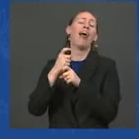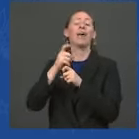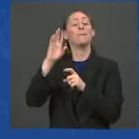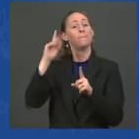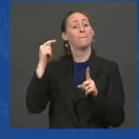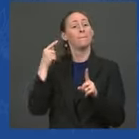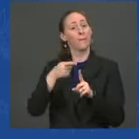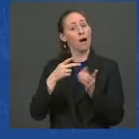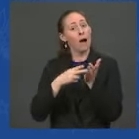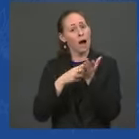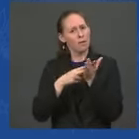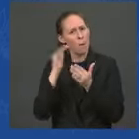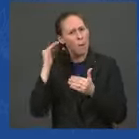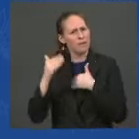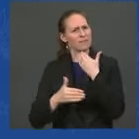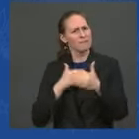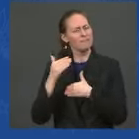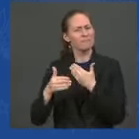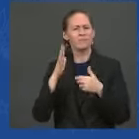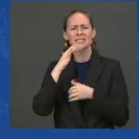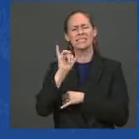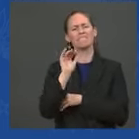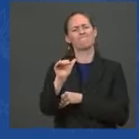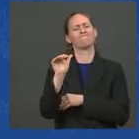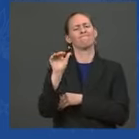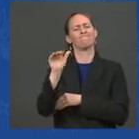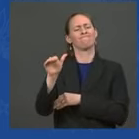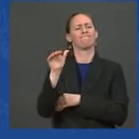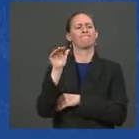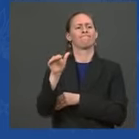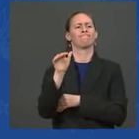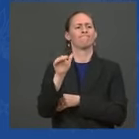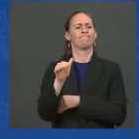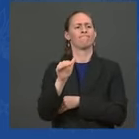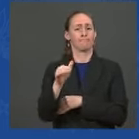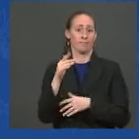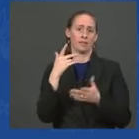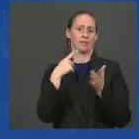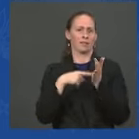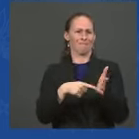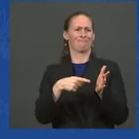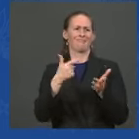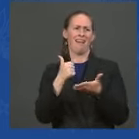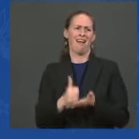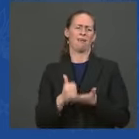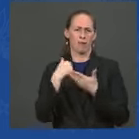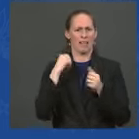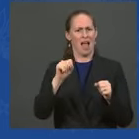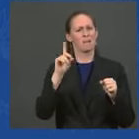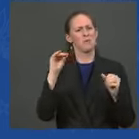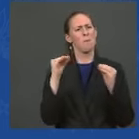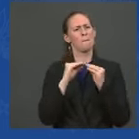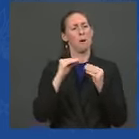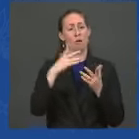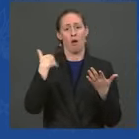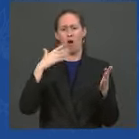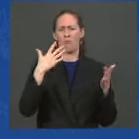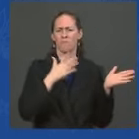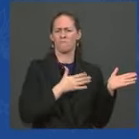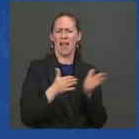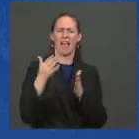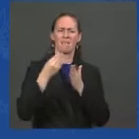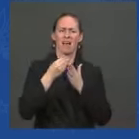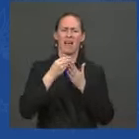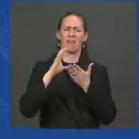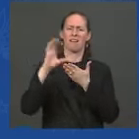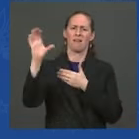coming. And because the more we demonstrate it works, the more we can do. It's paid for because big corporations and the very wealthy